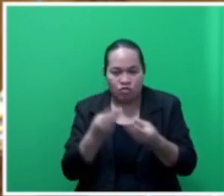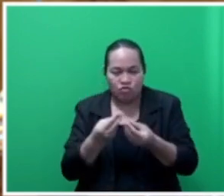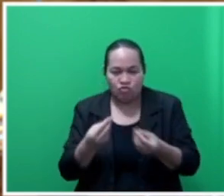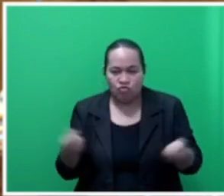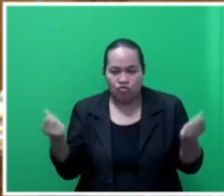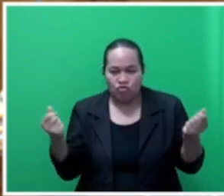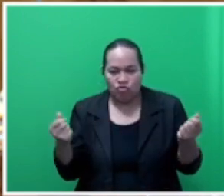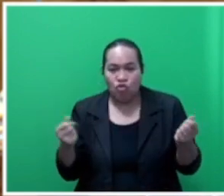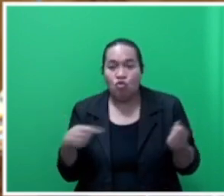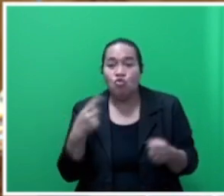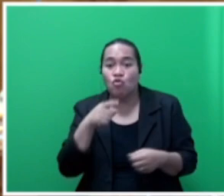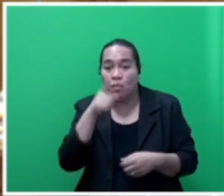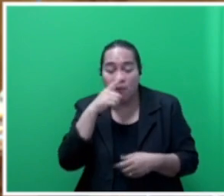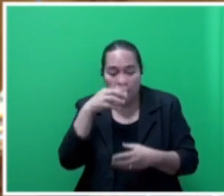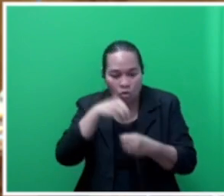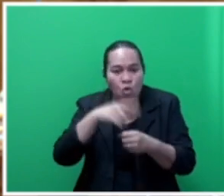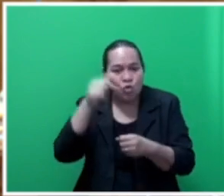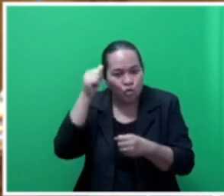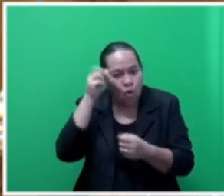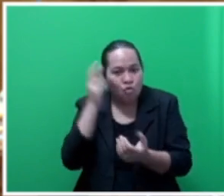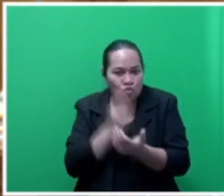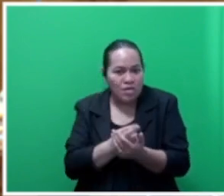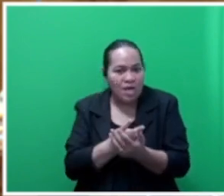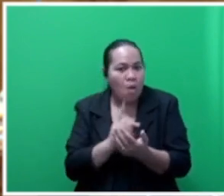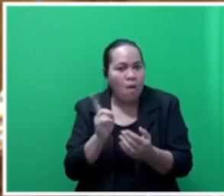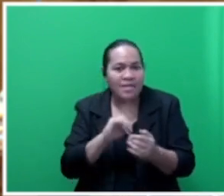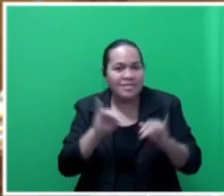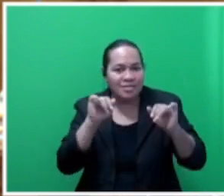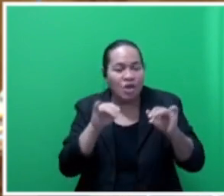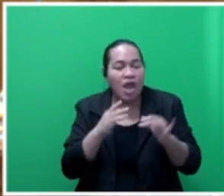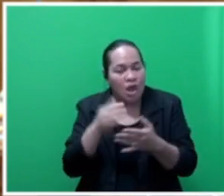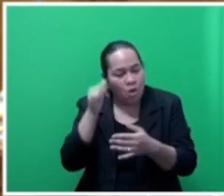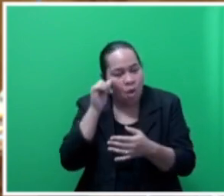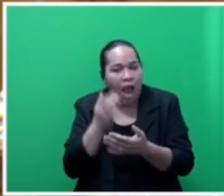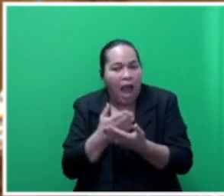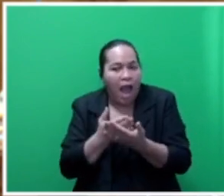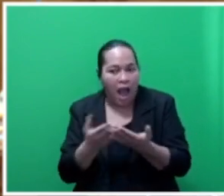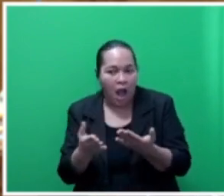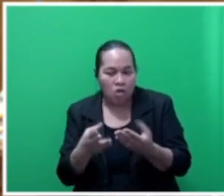those who know the issues, and solutions that are effective,